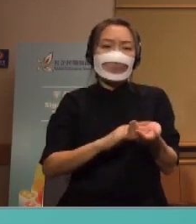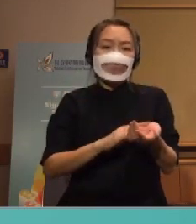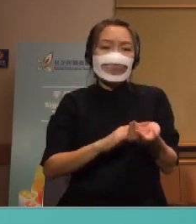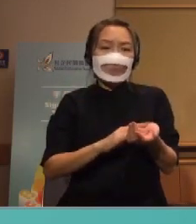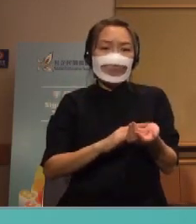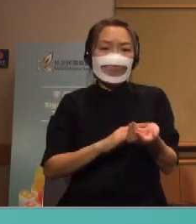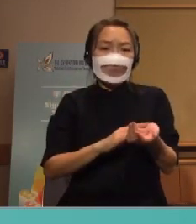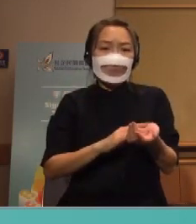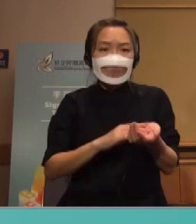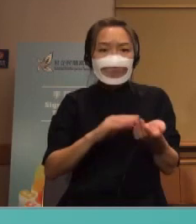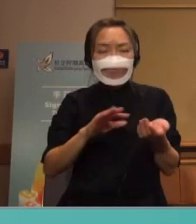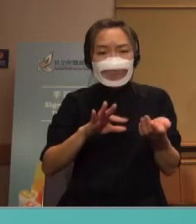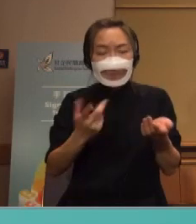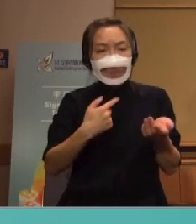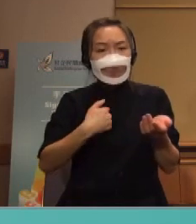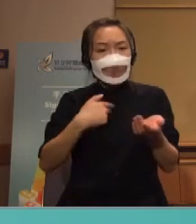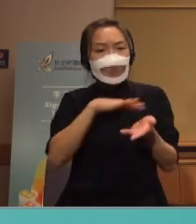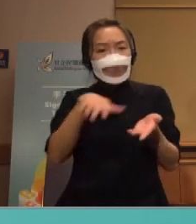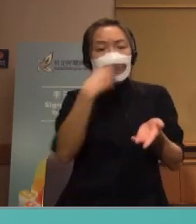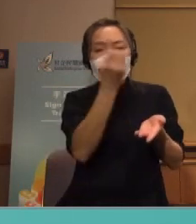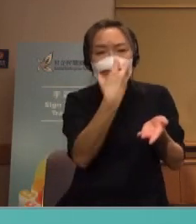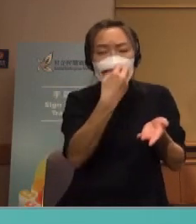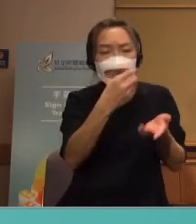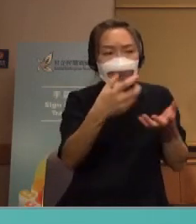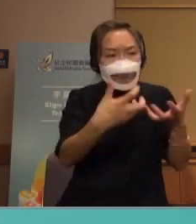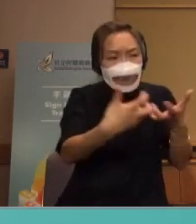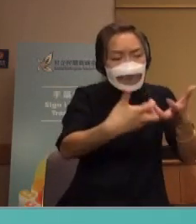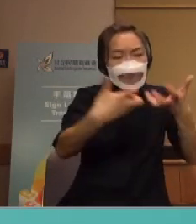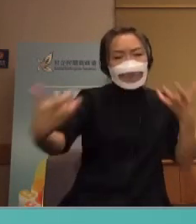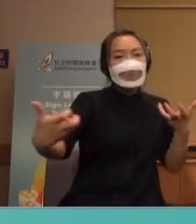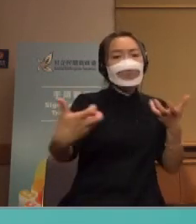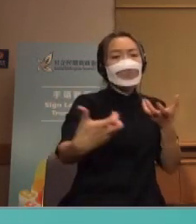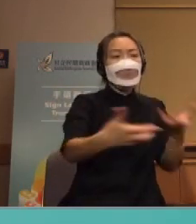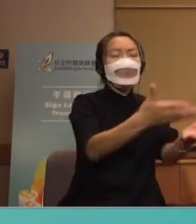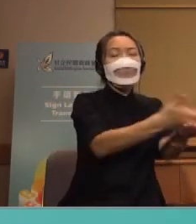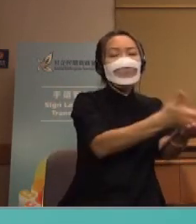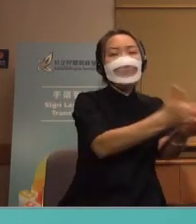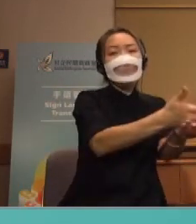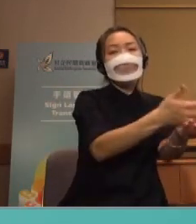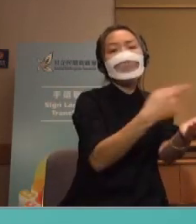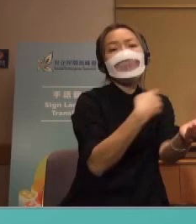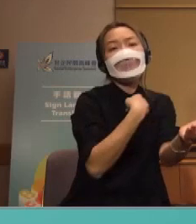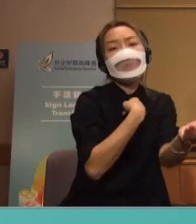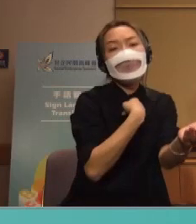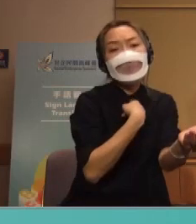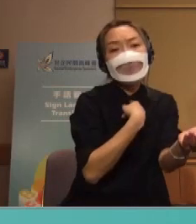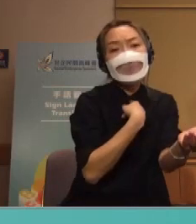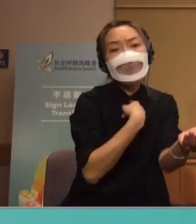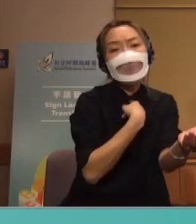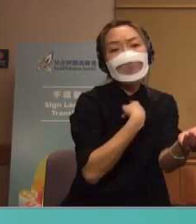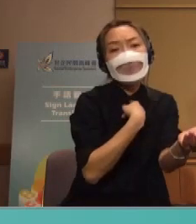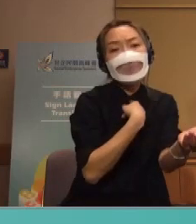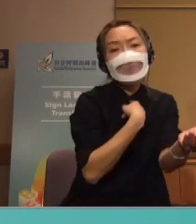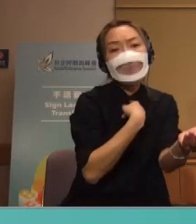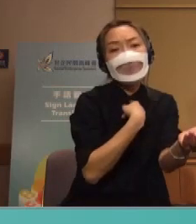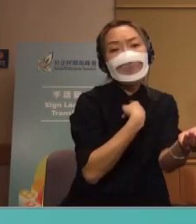transmitter protocol layer that will allow people to communicate? But at the same time is, if something happens like Russia, you can just basically cut them off from